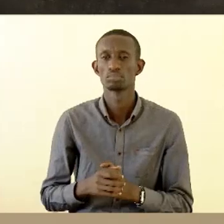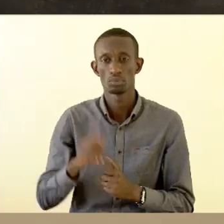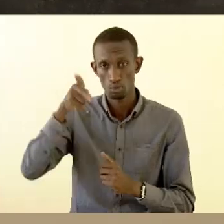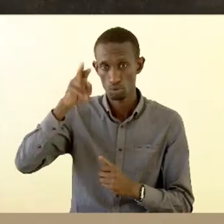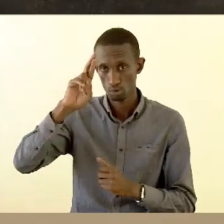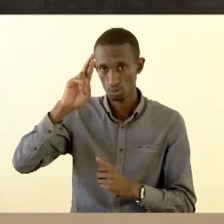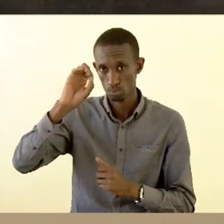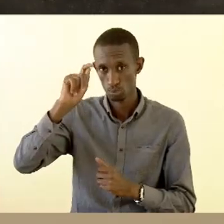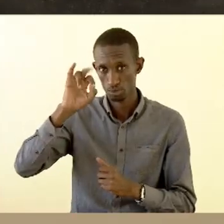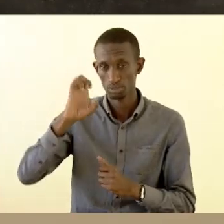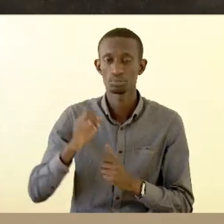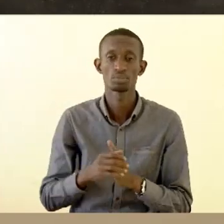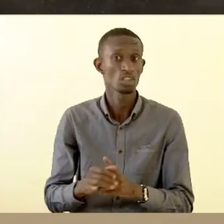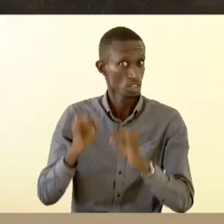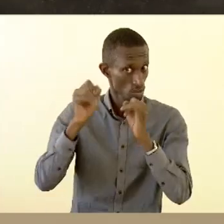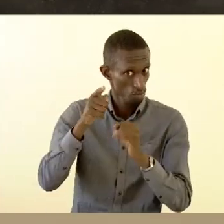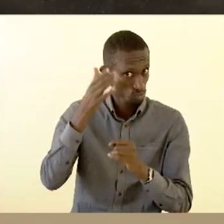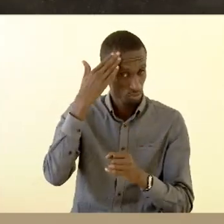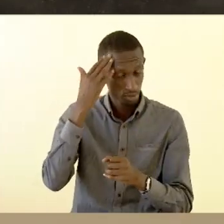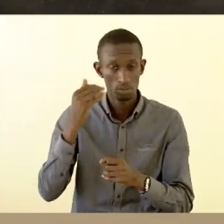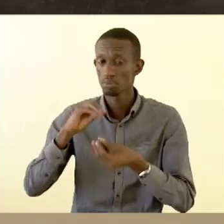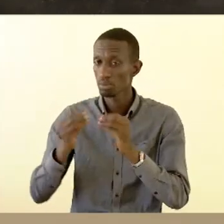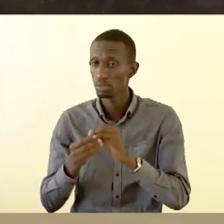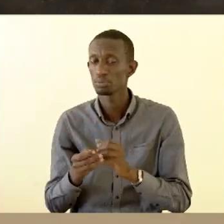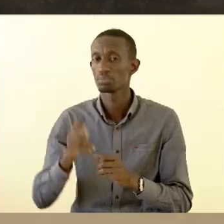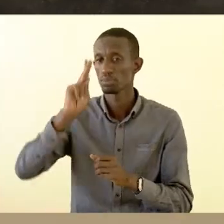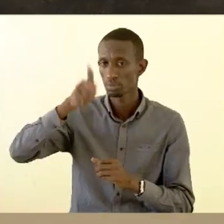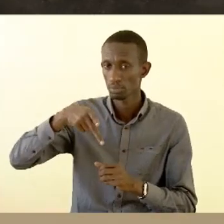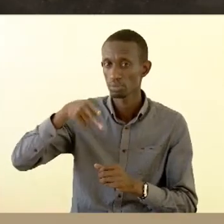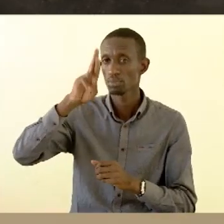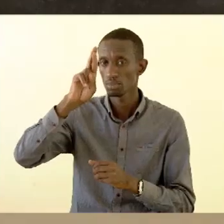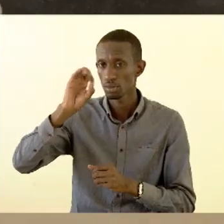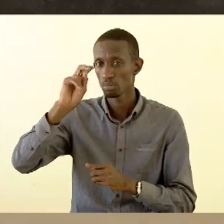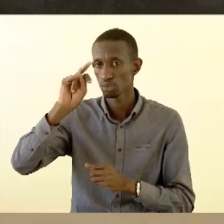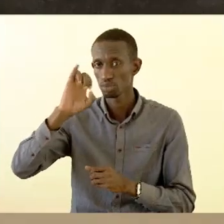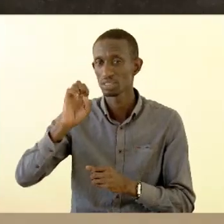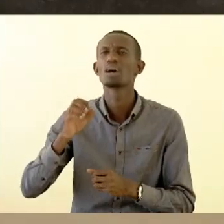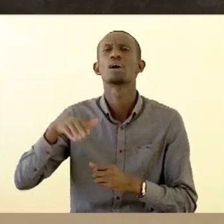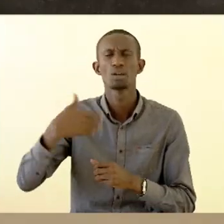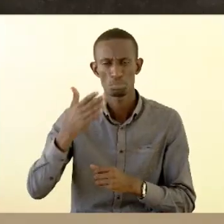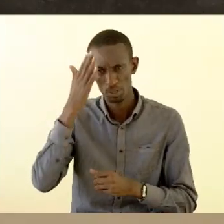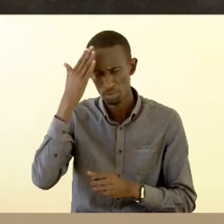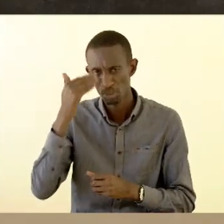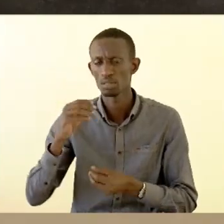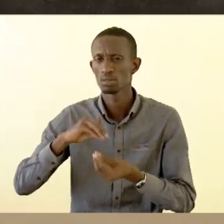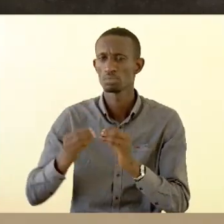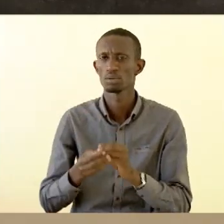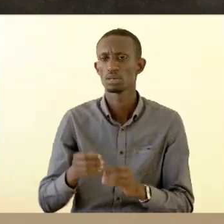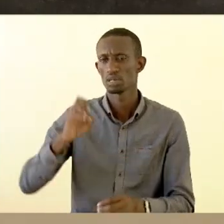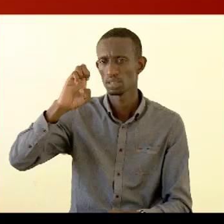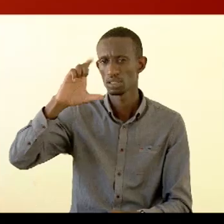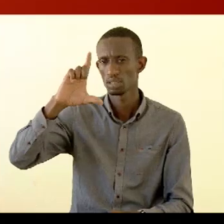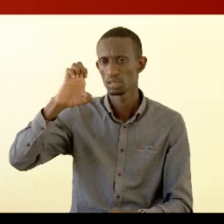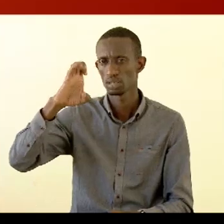of electrons. So we can determine the number of electrons from the atomic number. Take